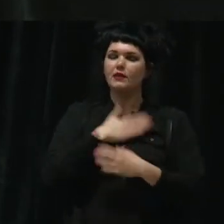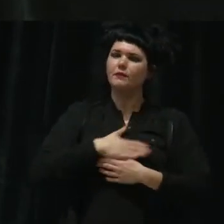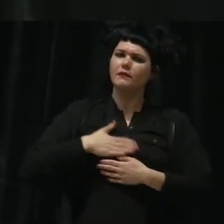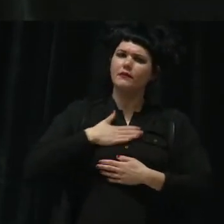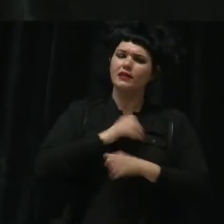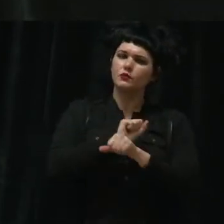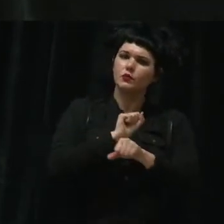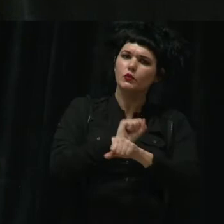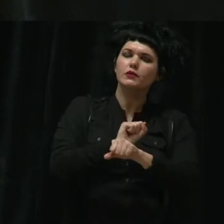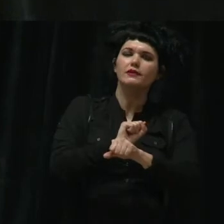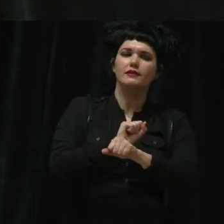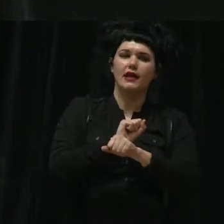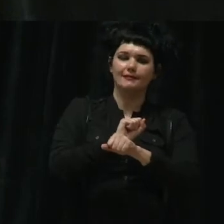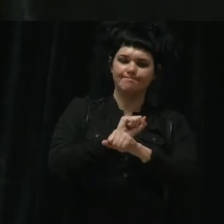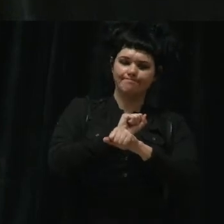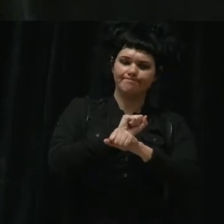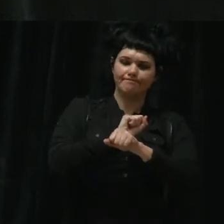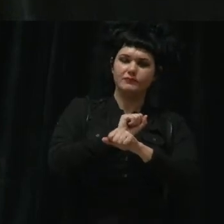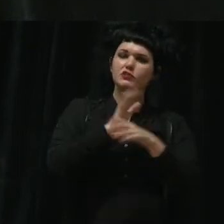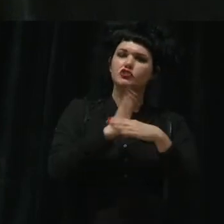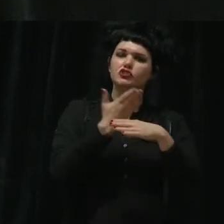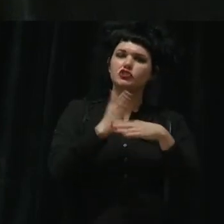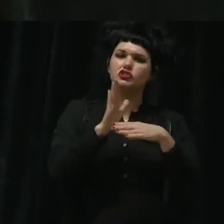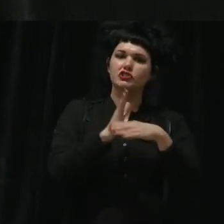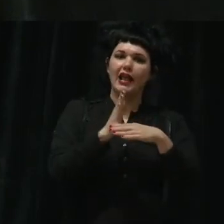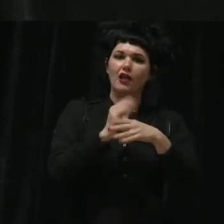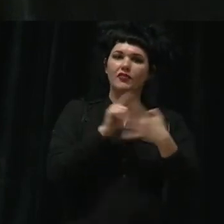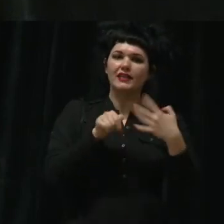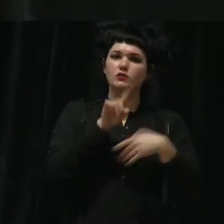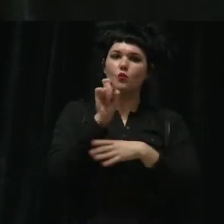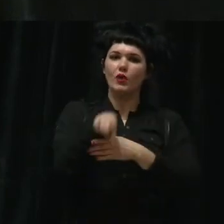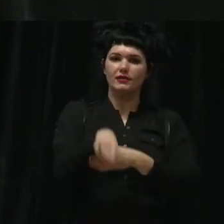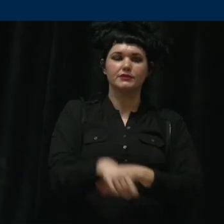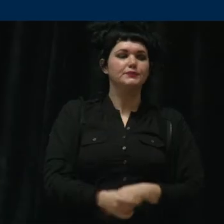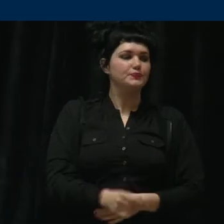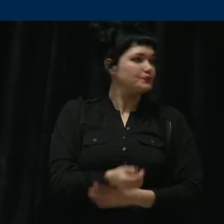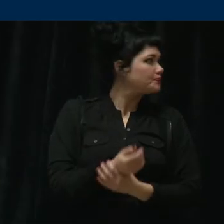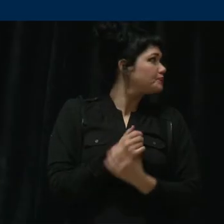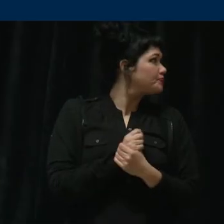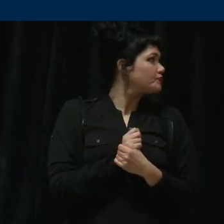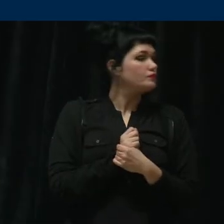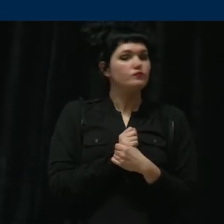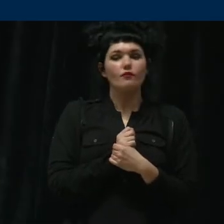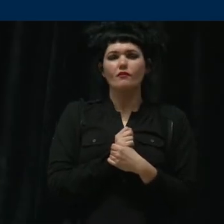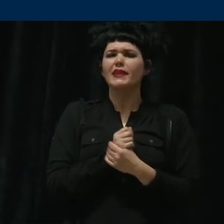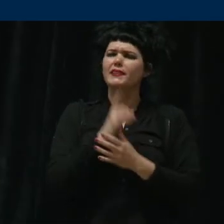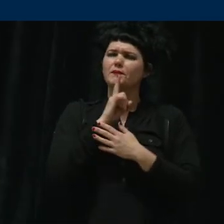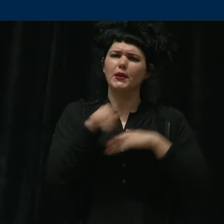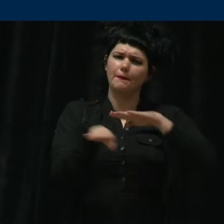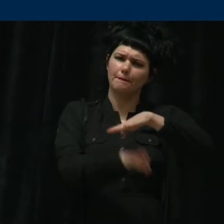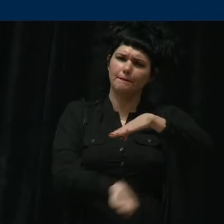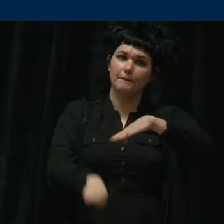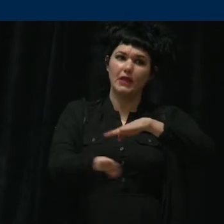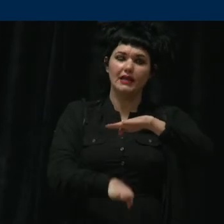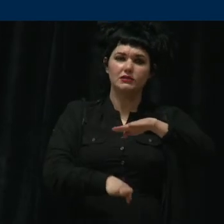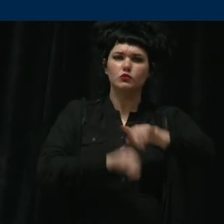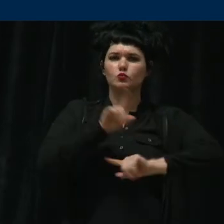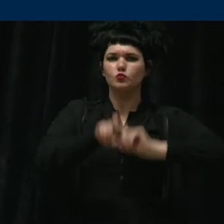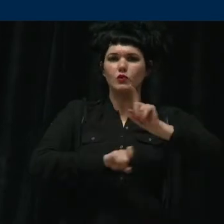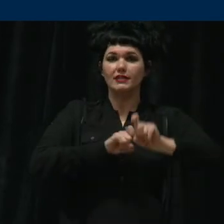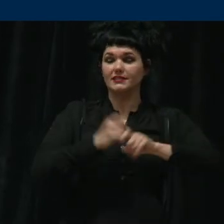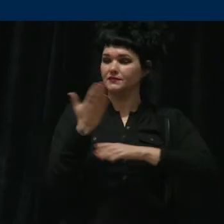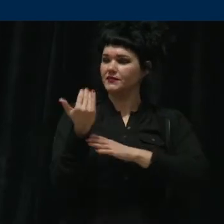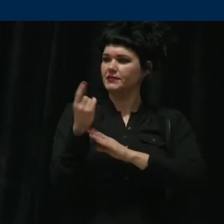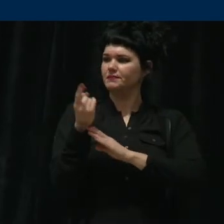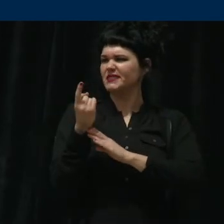please work and share these questions. And these are pretty basic questions, and after 15 minutes